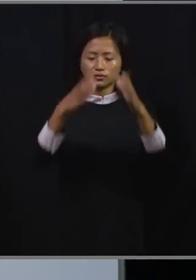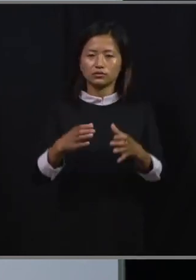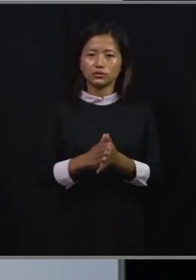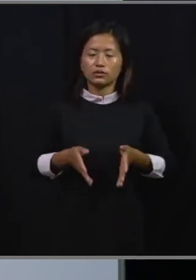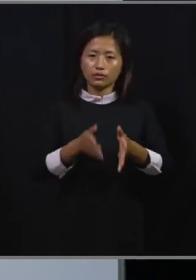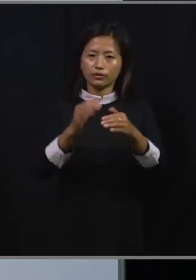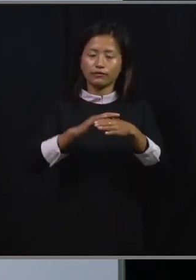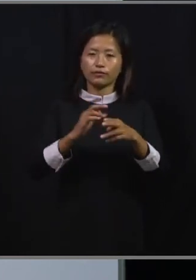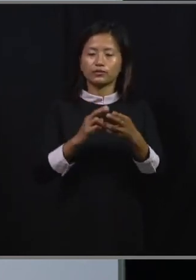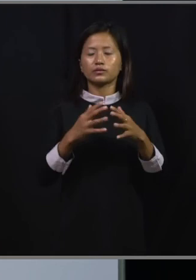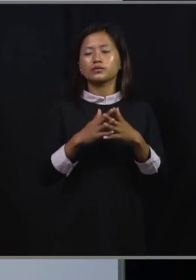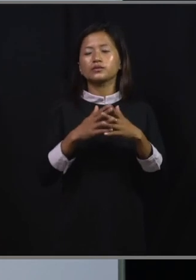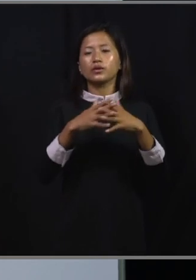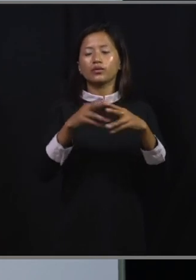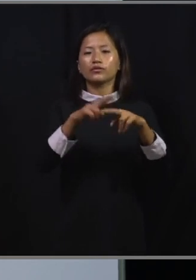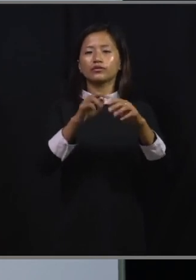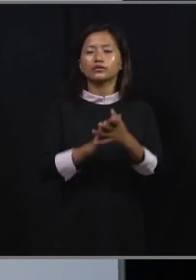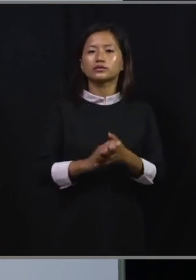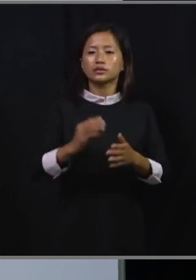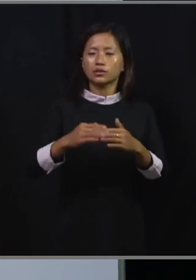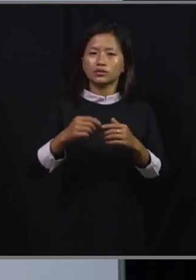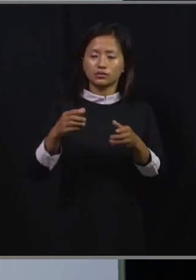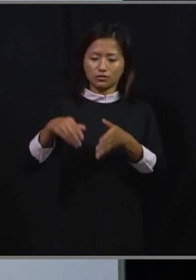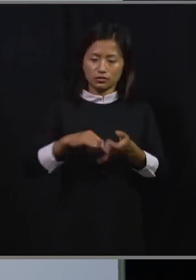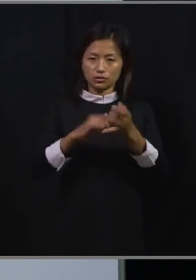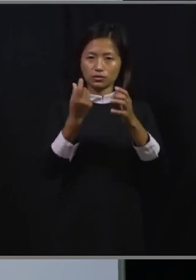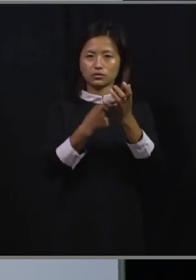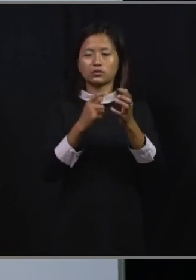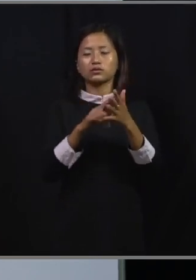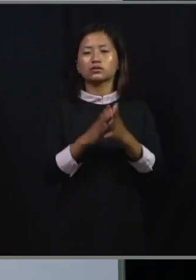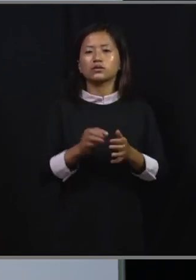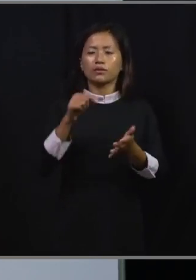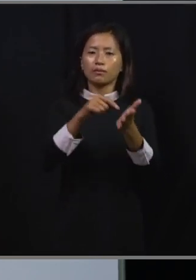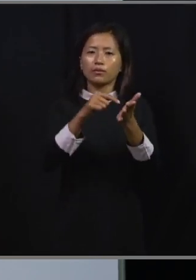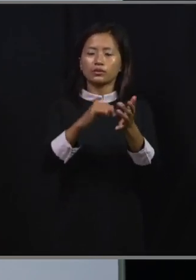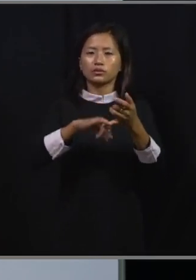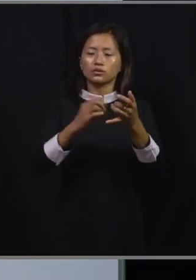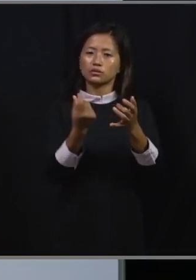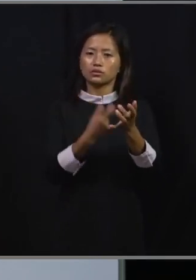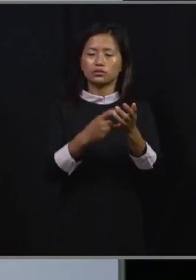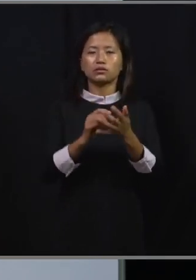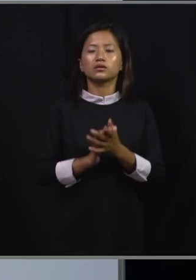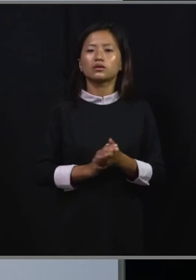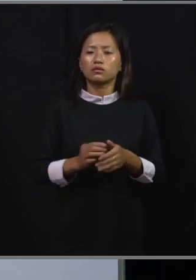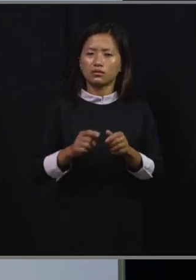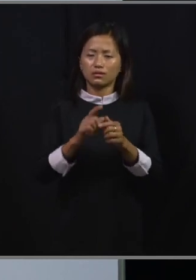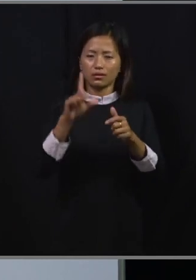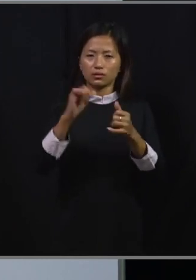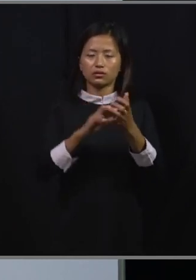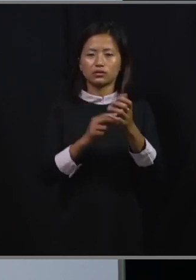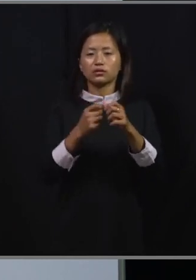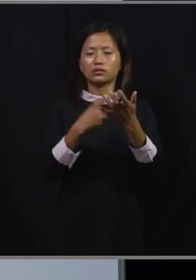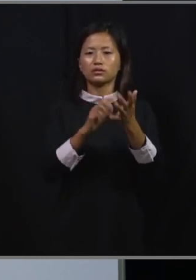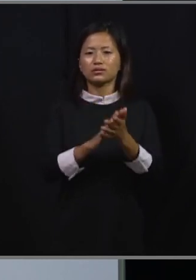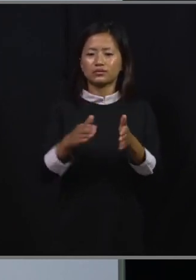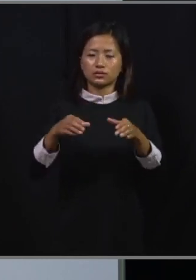from the very far distance, means when the source is at infinity, whether this is a point source or whether this is a linear source, okay, then